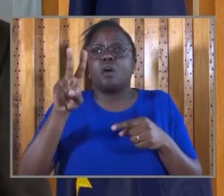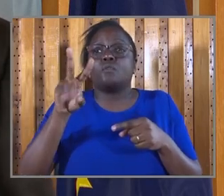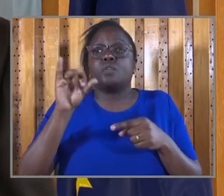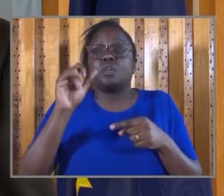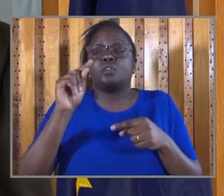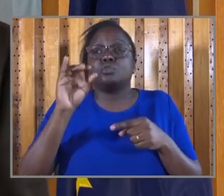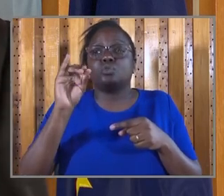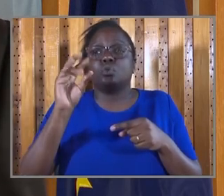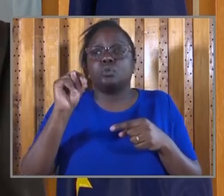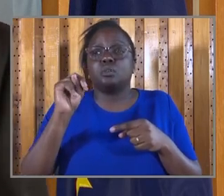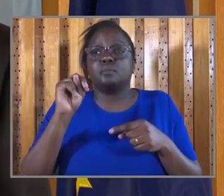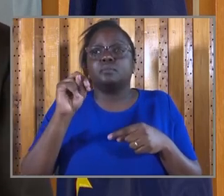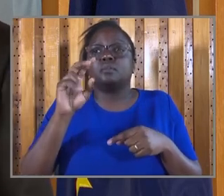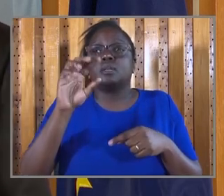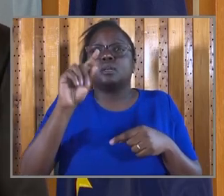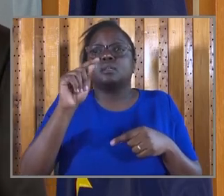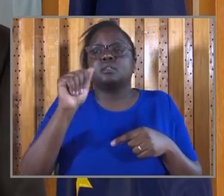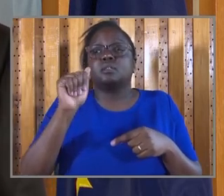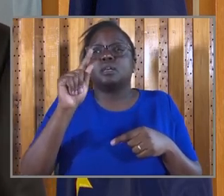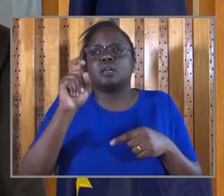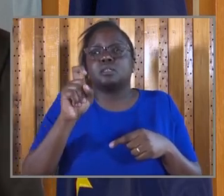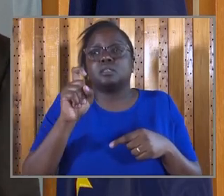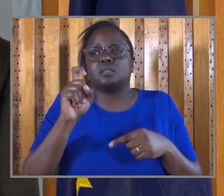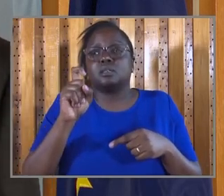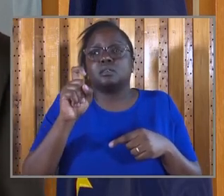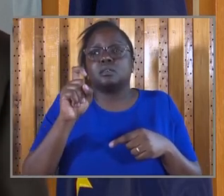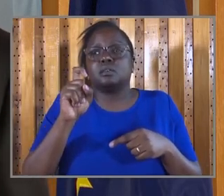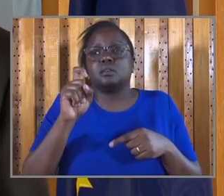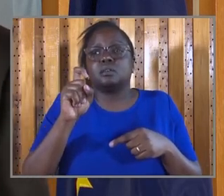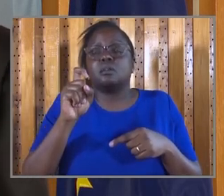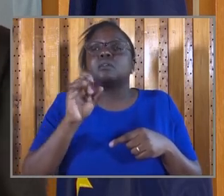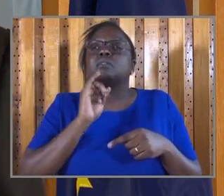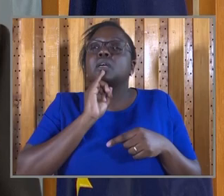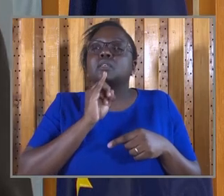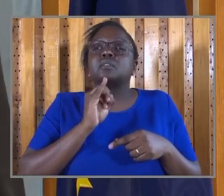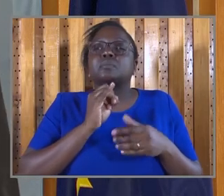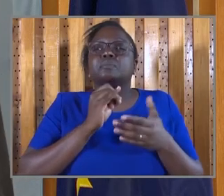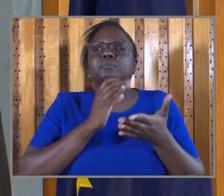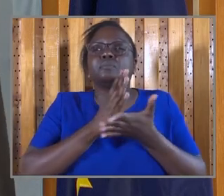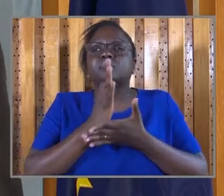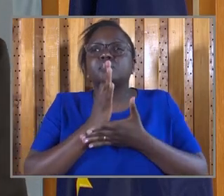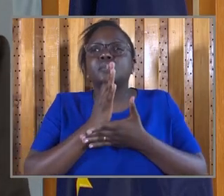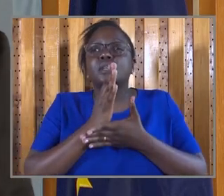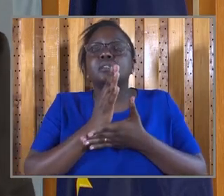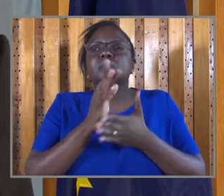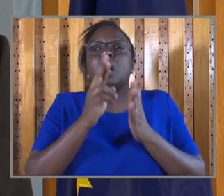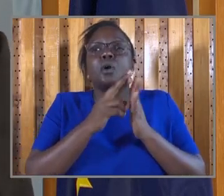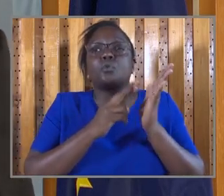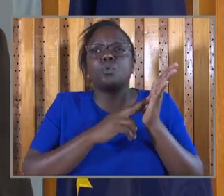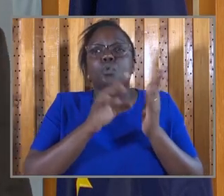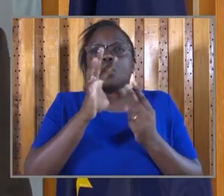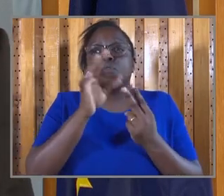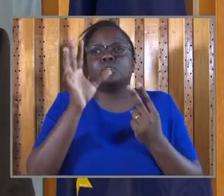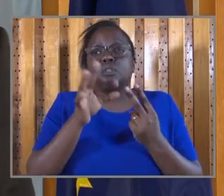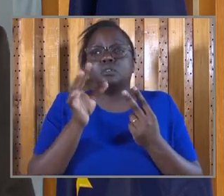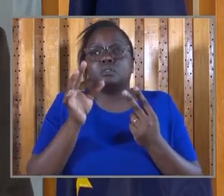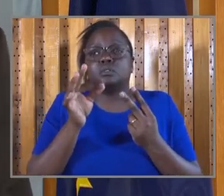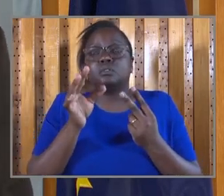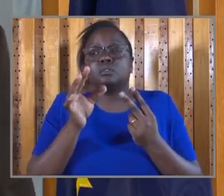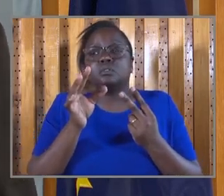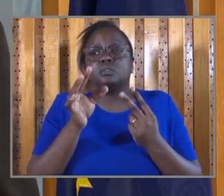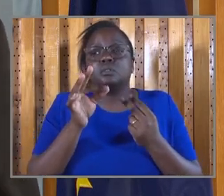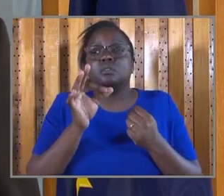which is, of course, you know, way out in the future. But frankly speaking, it is a deliberate choice because there is a fairness element to